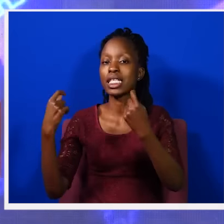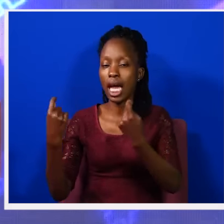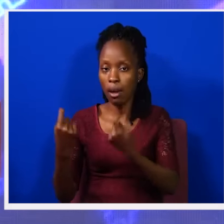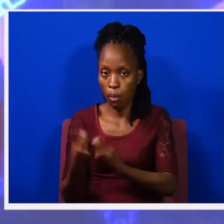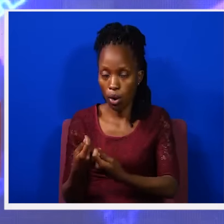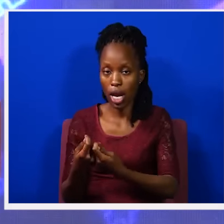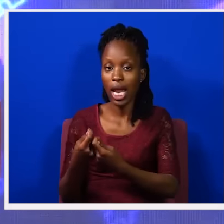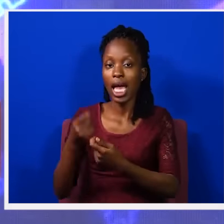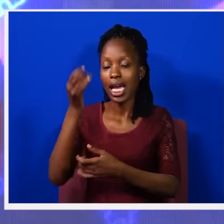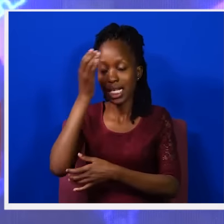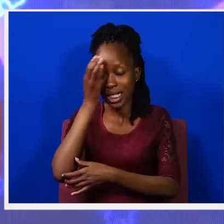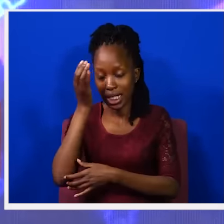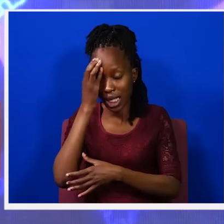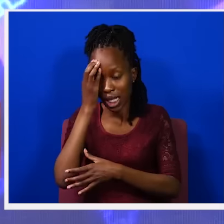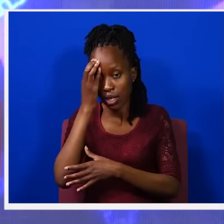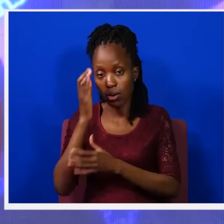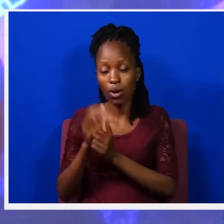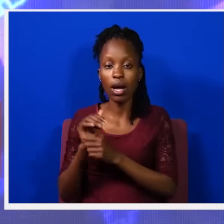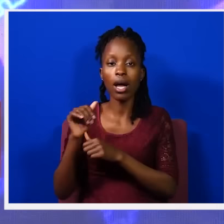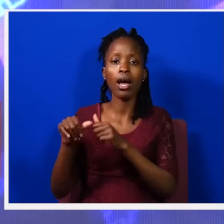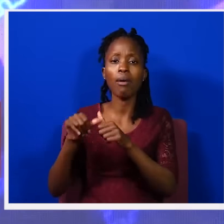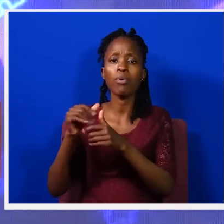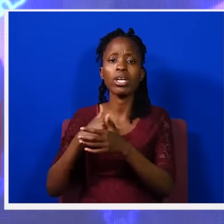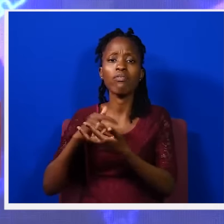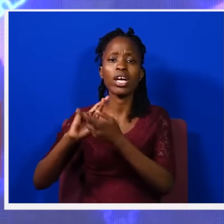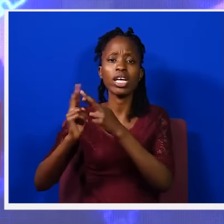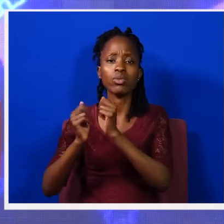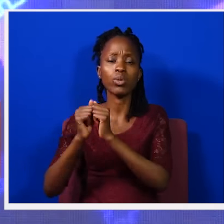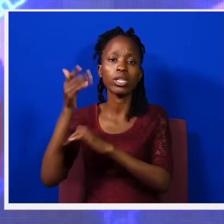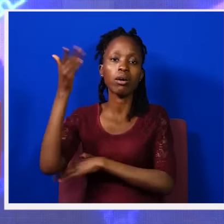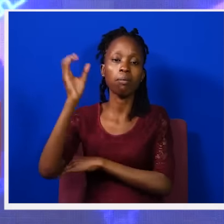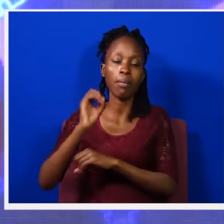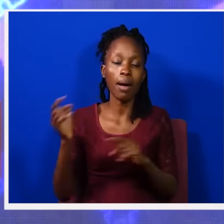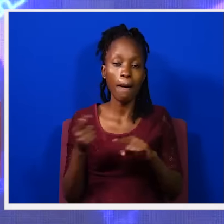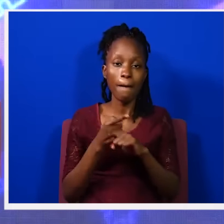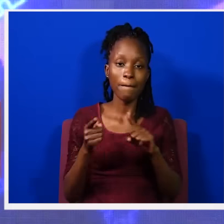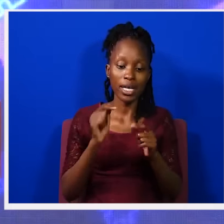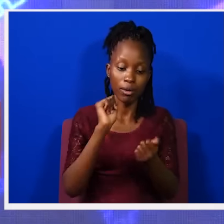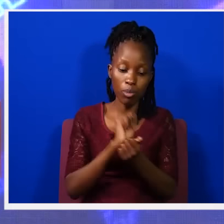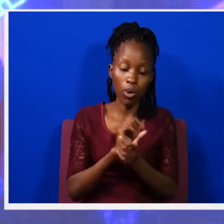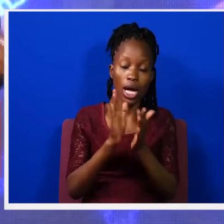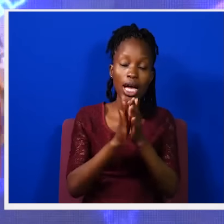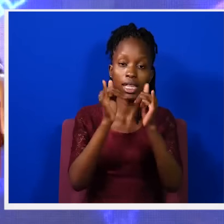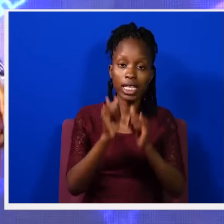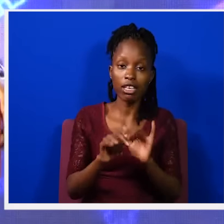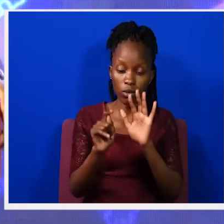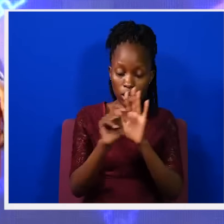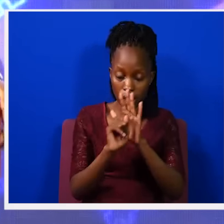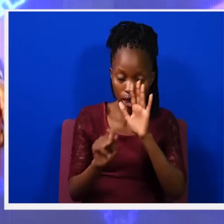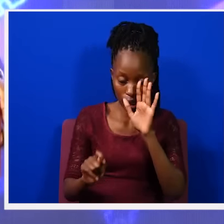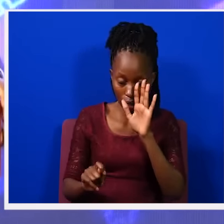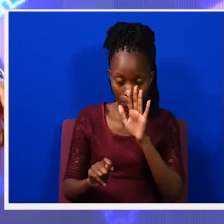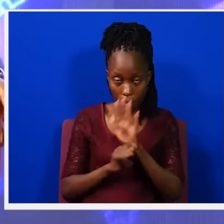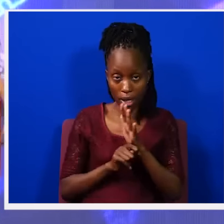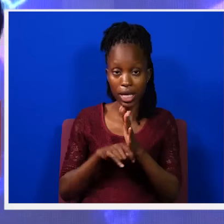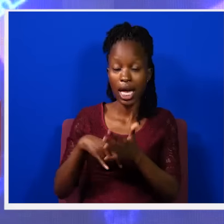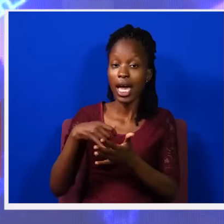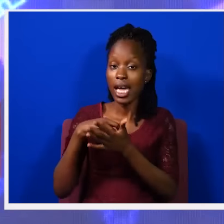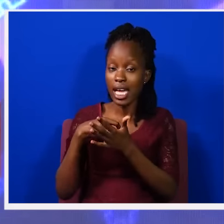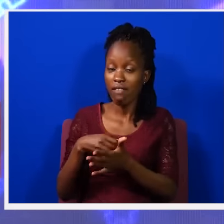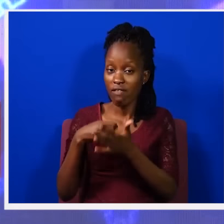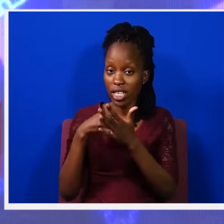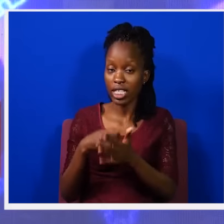community in terms of relationship with God. That Paul and the New Testament seems to emphasize